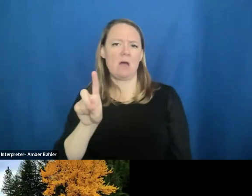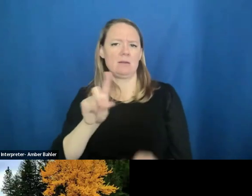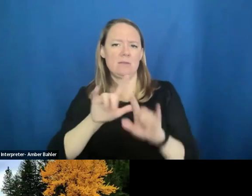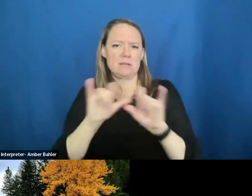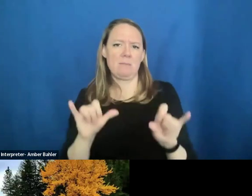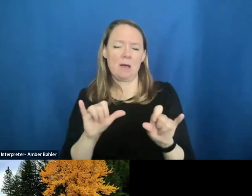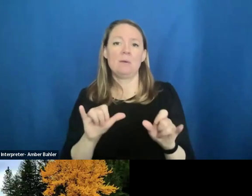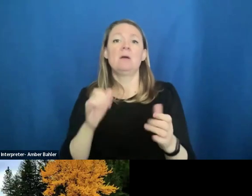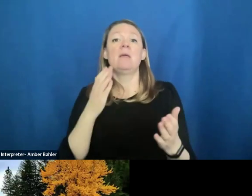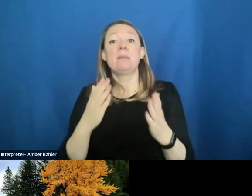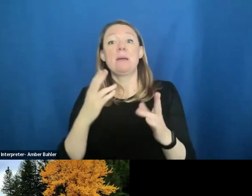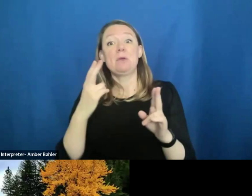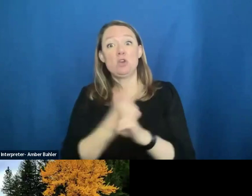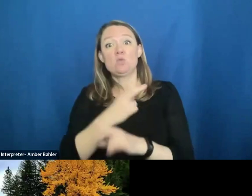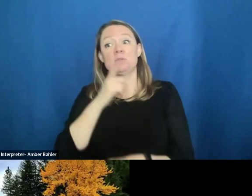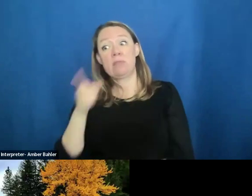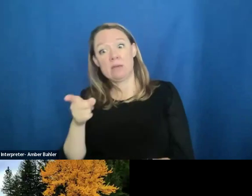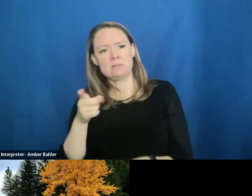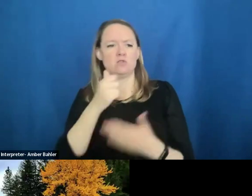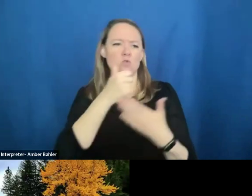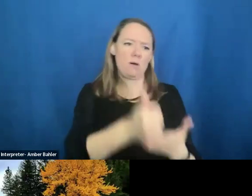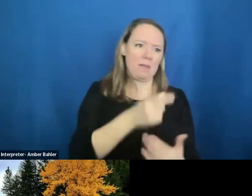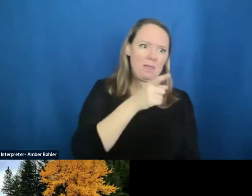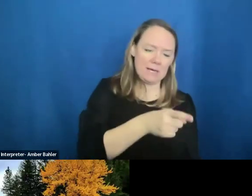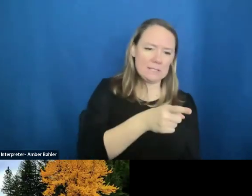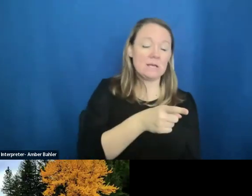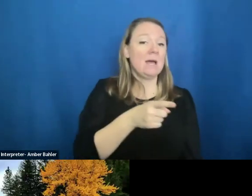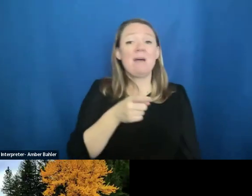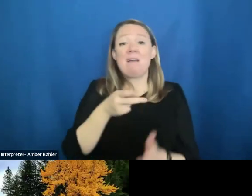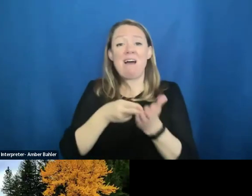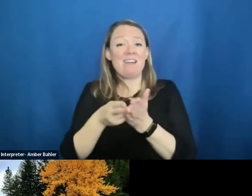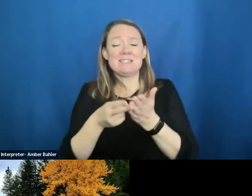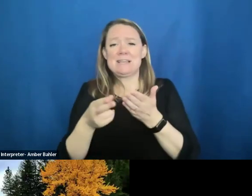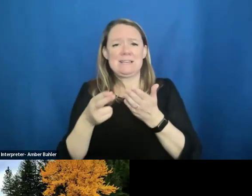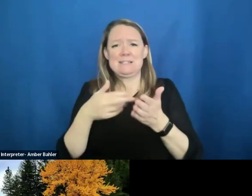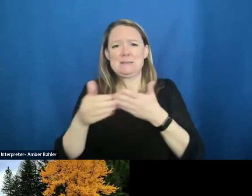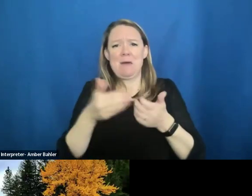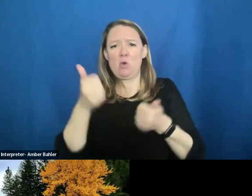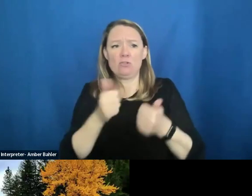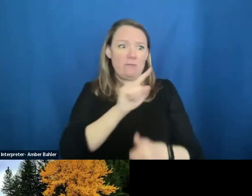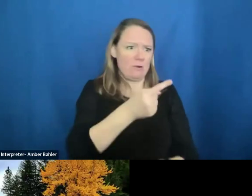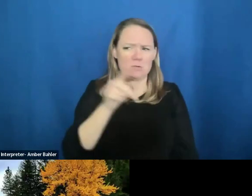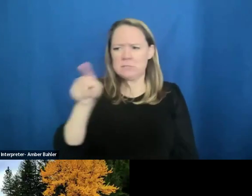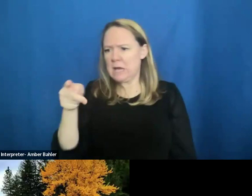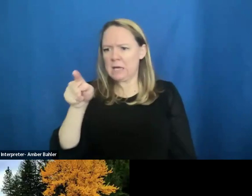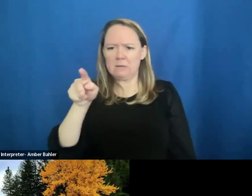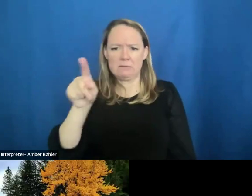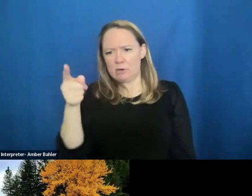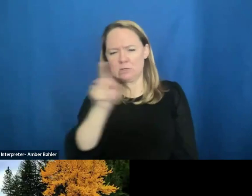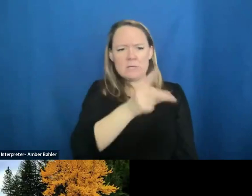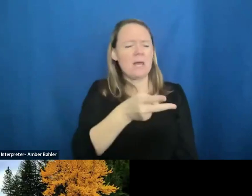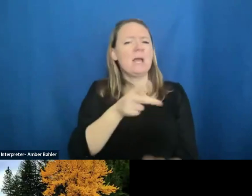one to medicate the other. And in a way, it doesn't matter which came first. What matters is that we are approachable, able